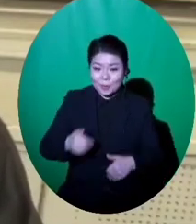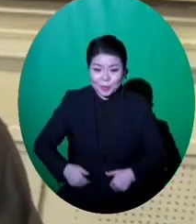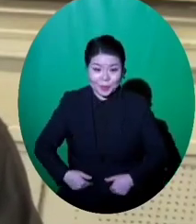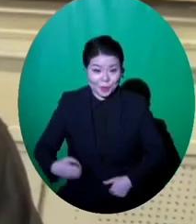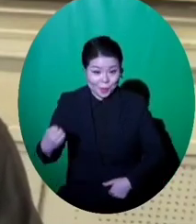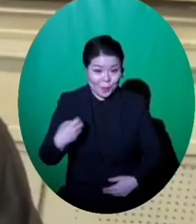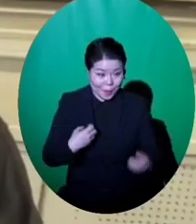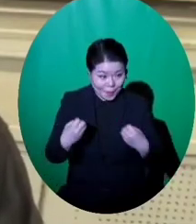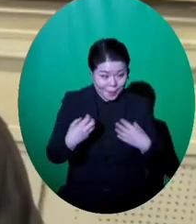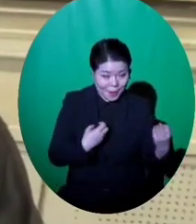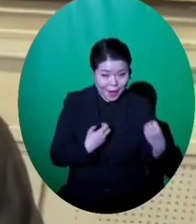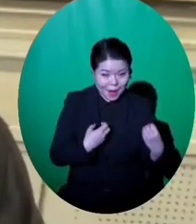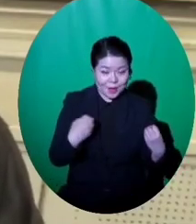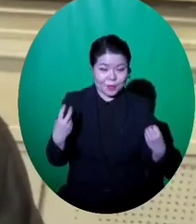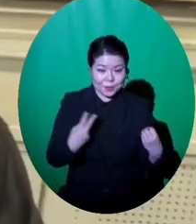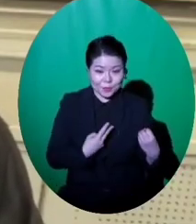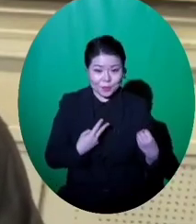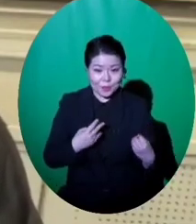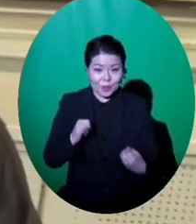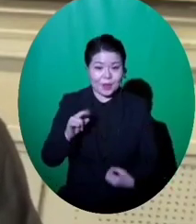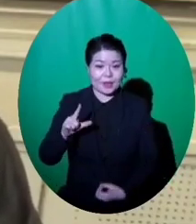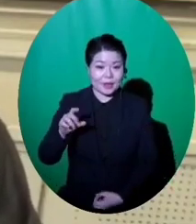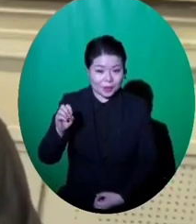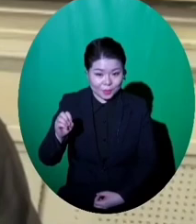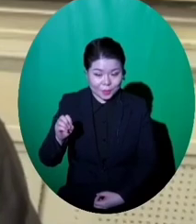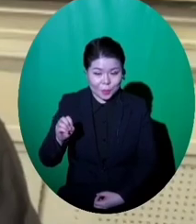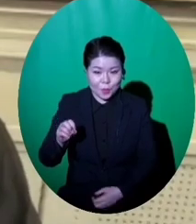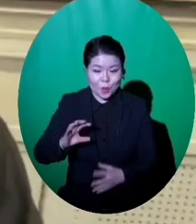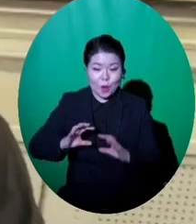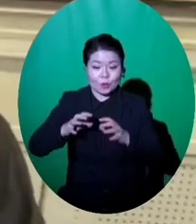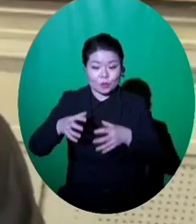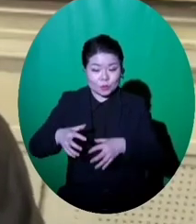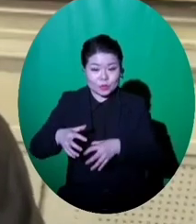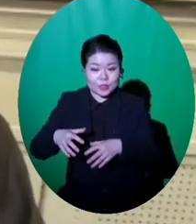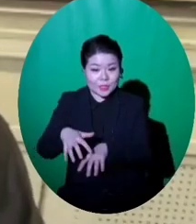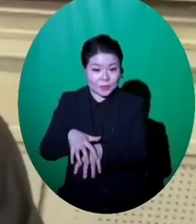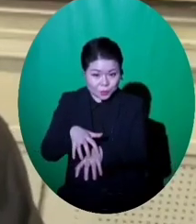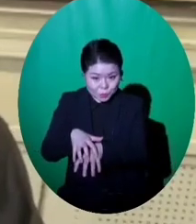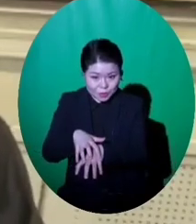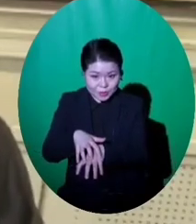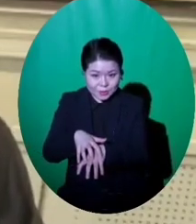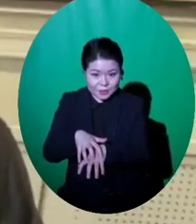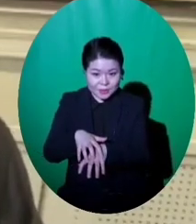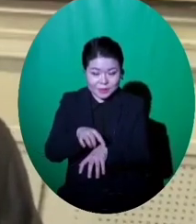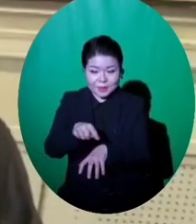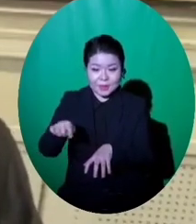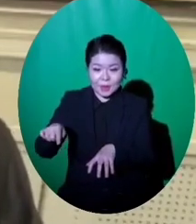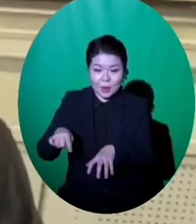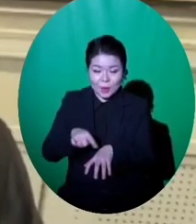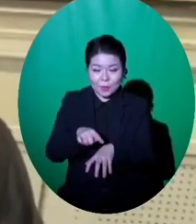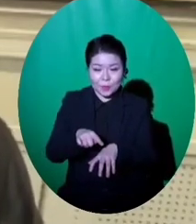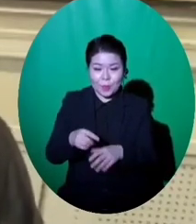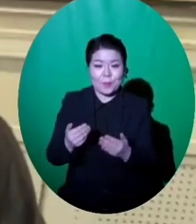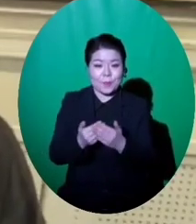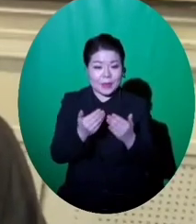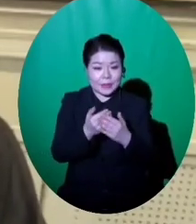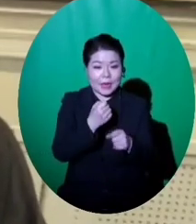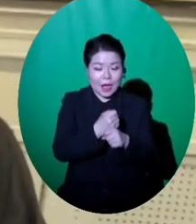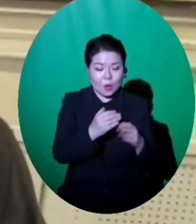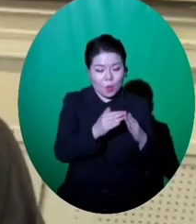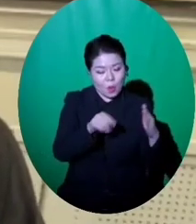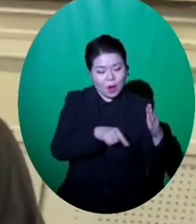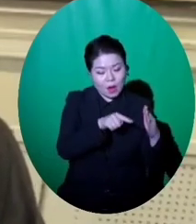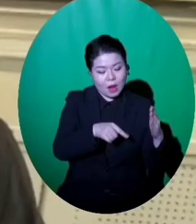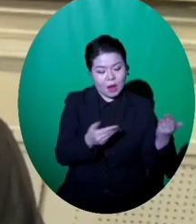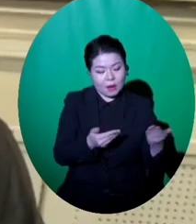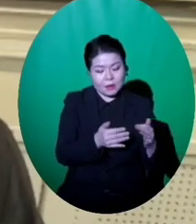Labor Organization's development of a domestic workers agenda and support for those workers and their rights. We know